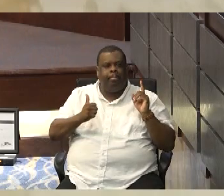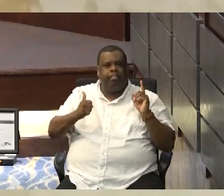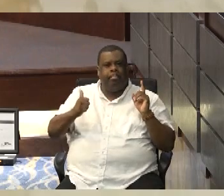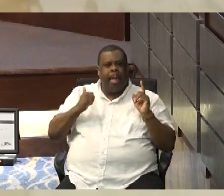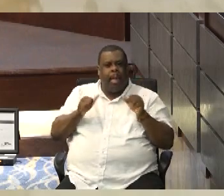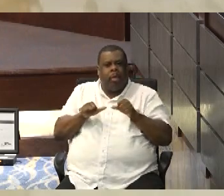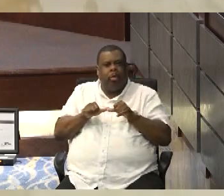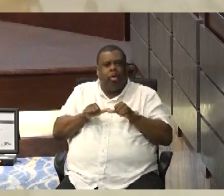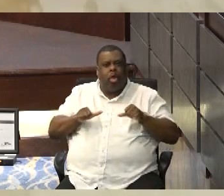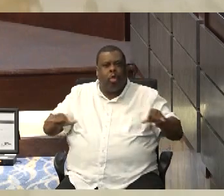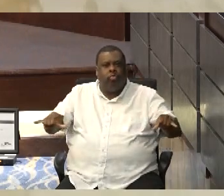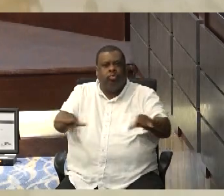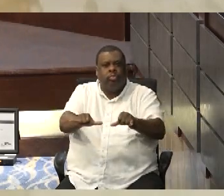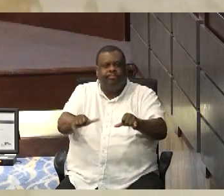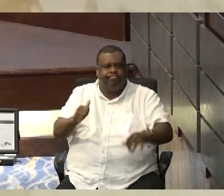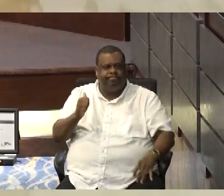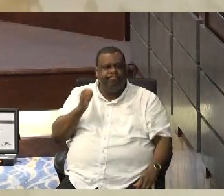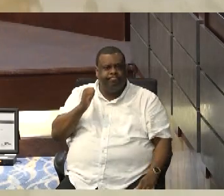Sacred Heart Church.